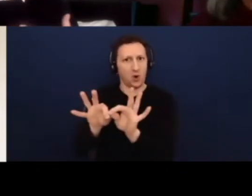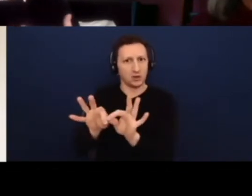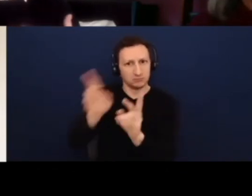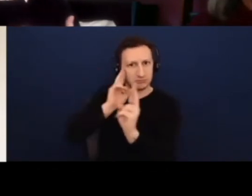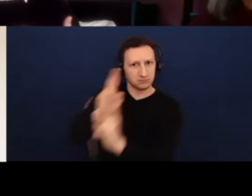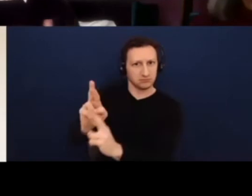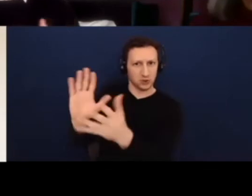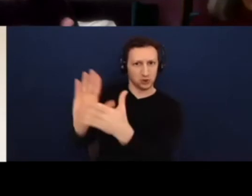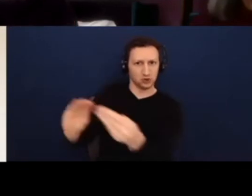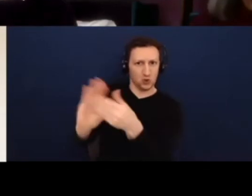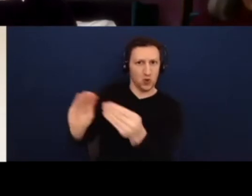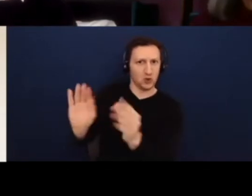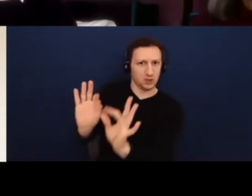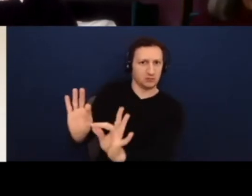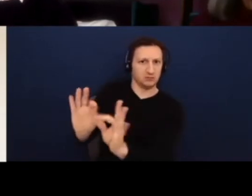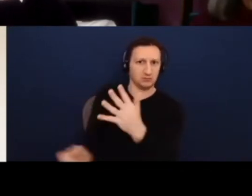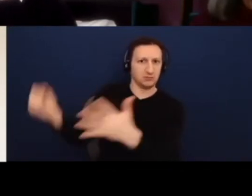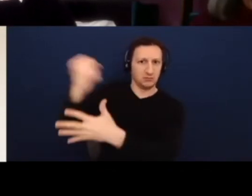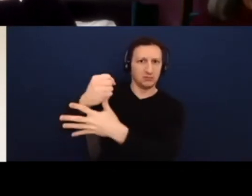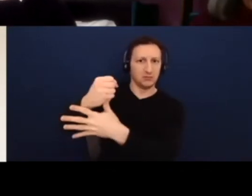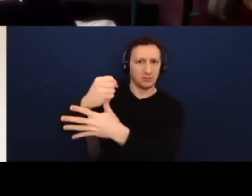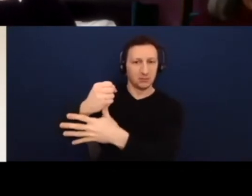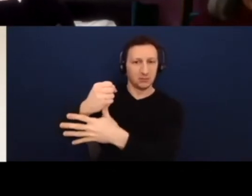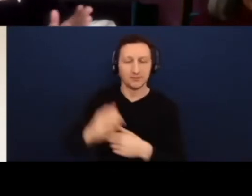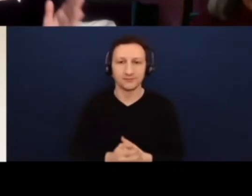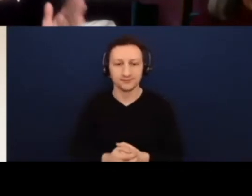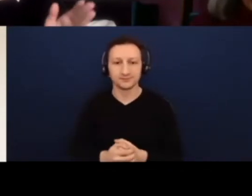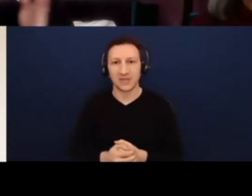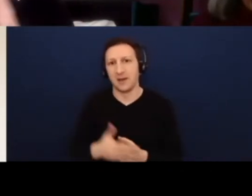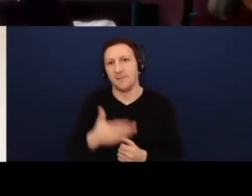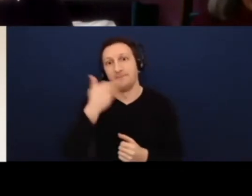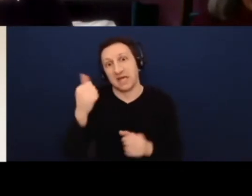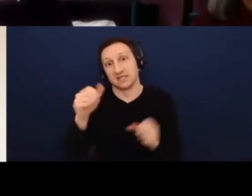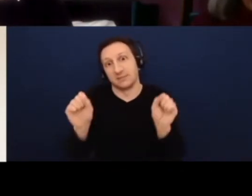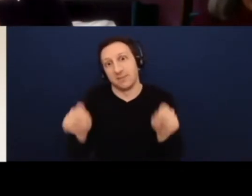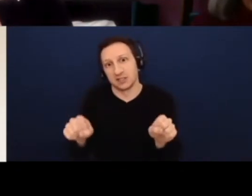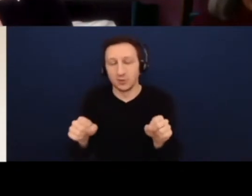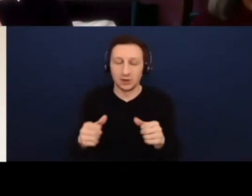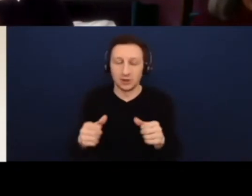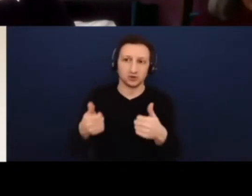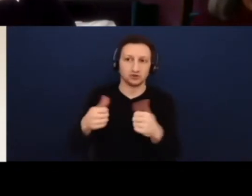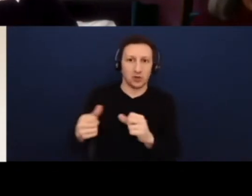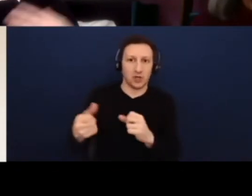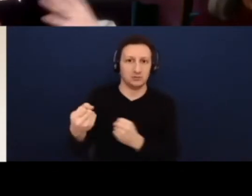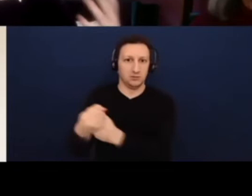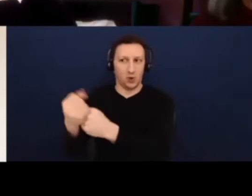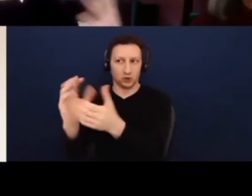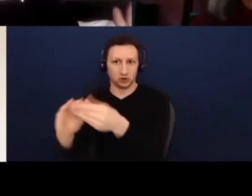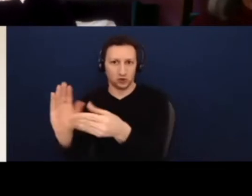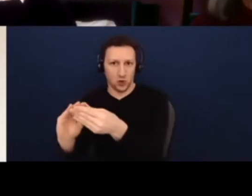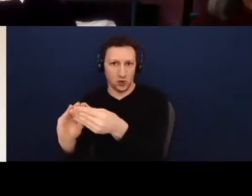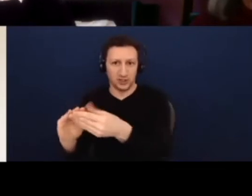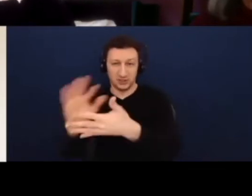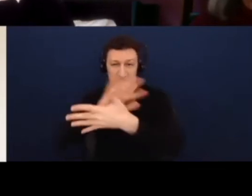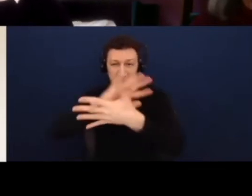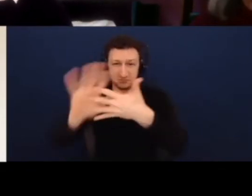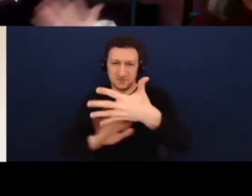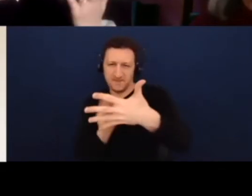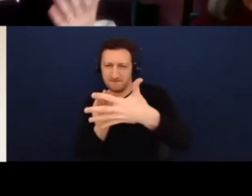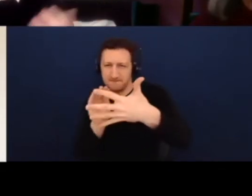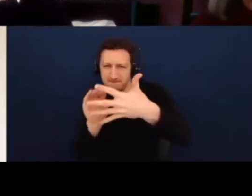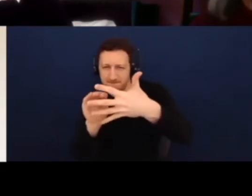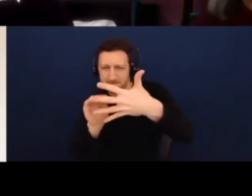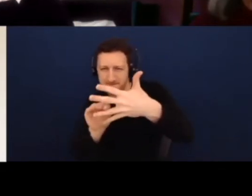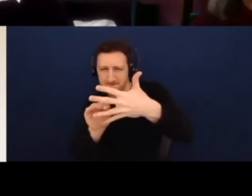sure to respect that as much as possible, to let that help tell the story too, and respect these amazing soundscapes